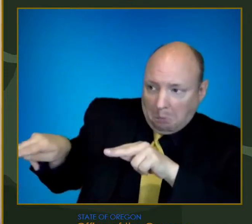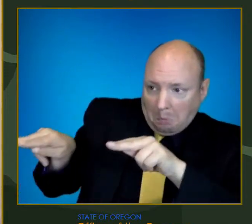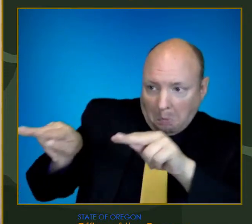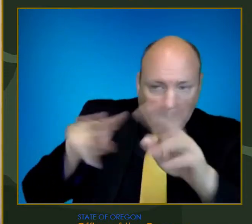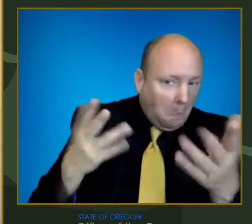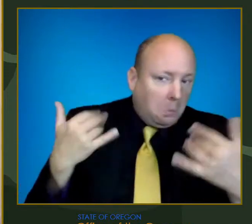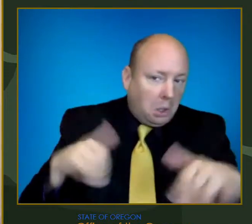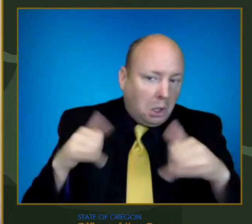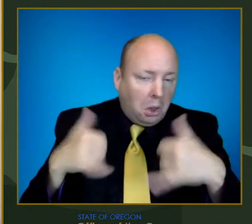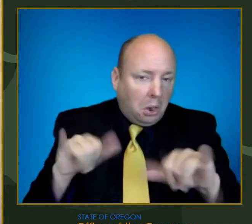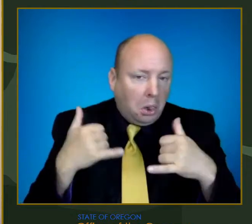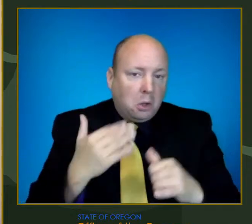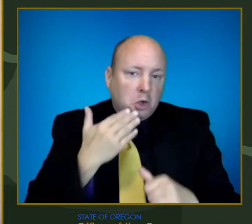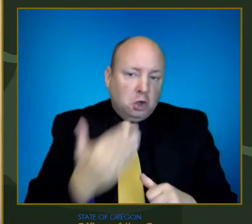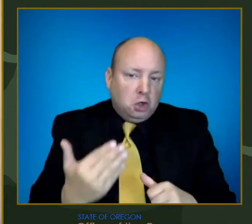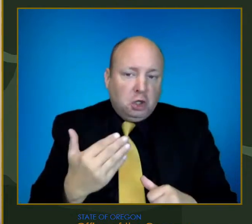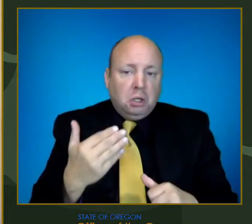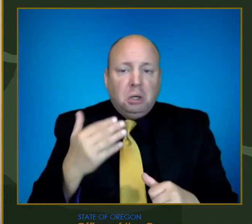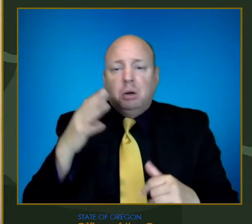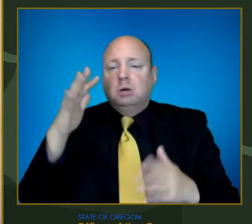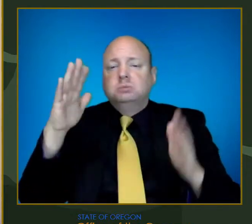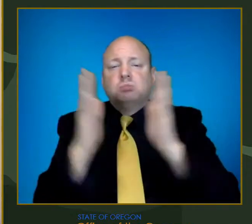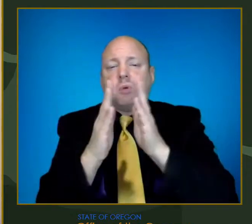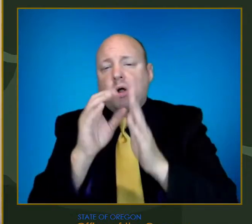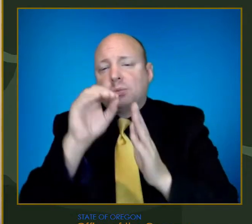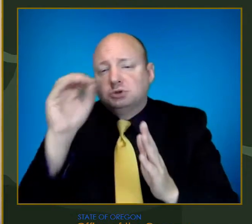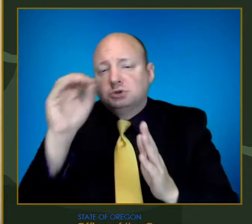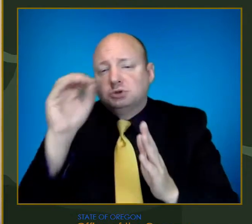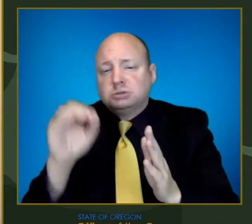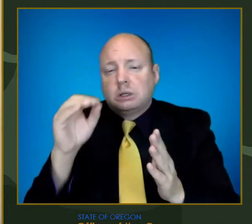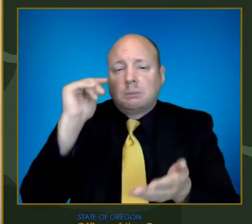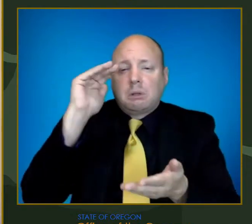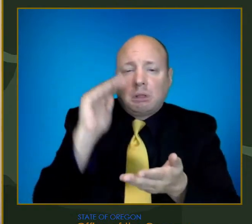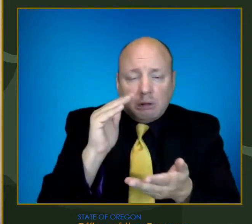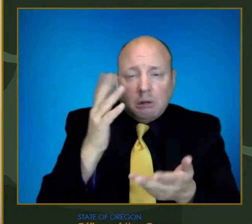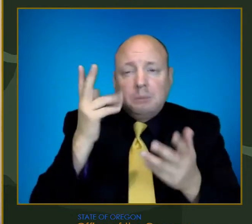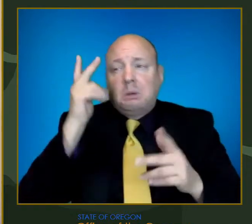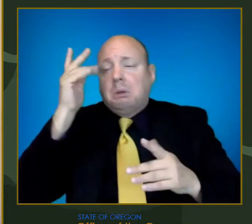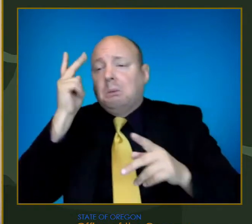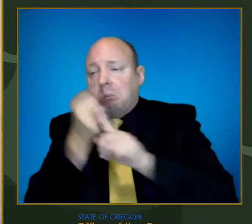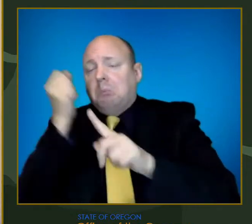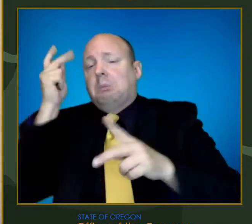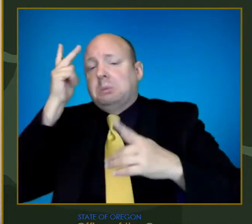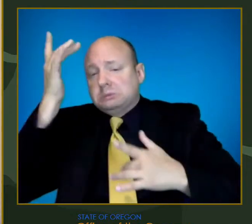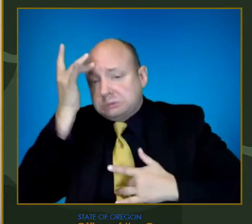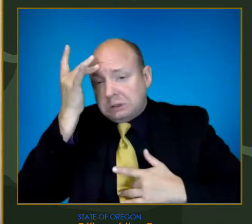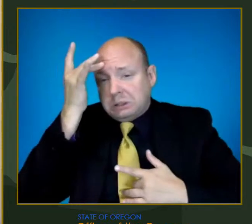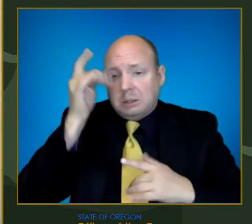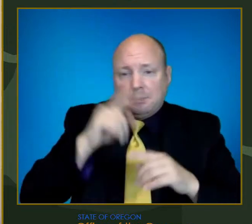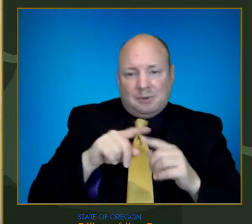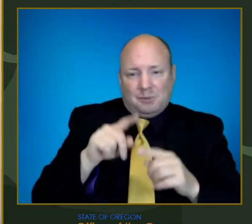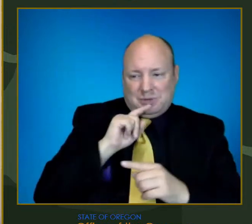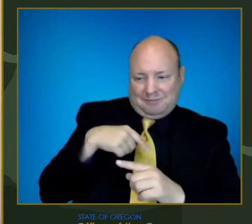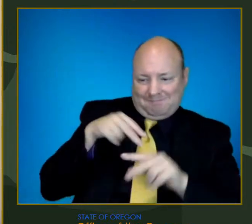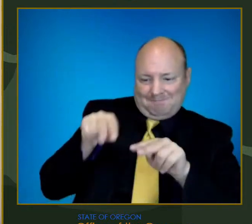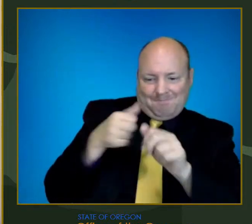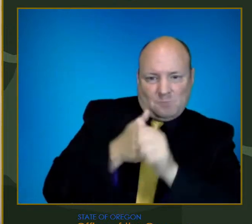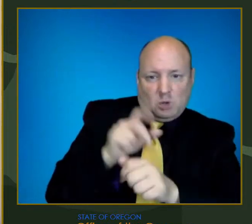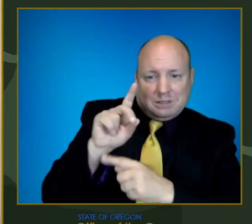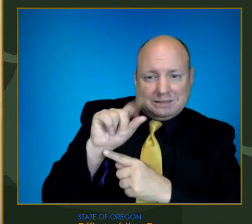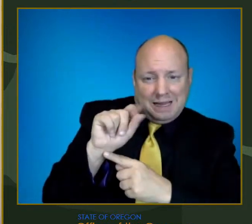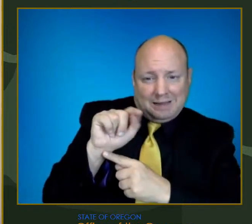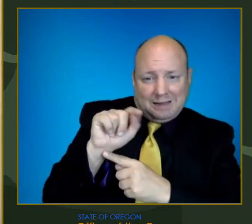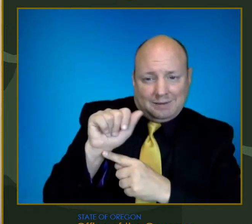percentage may still get seriously ill. So that's why, acting on data that was seen in Israel, but then data that was also collected here